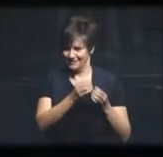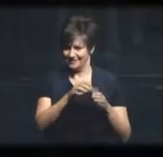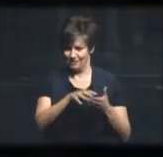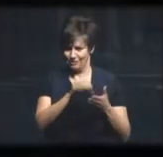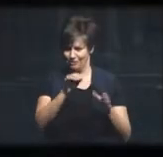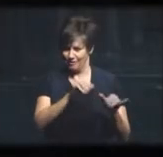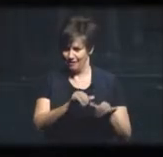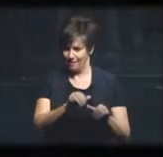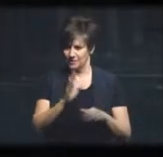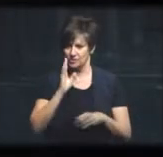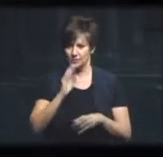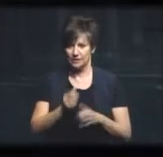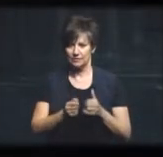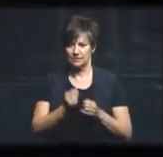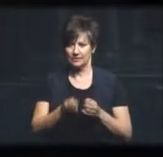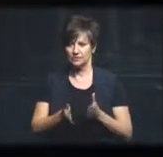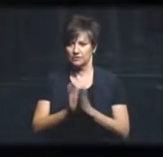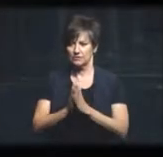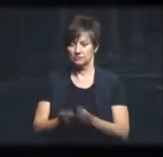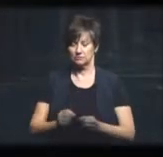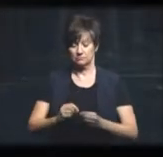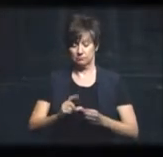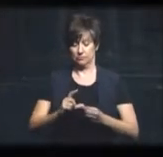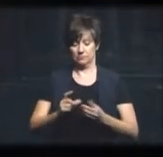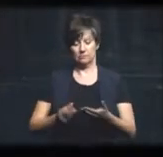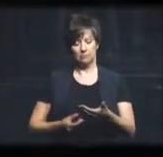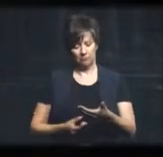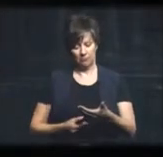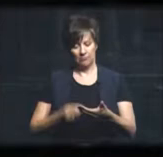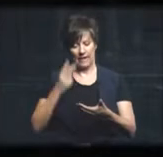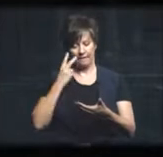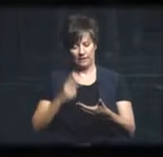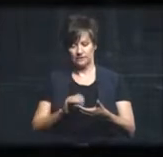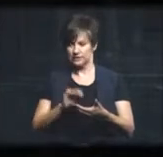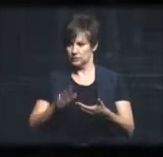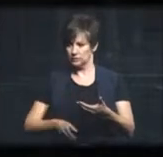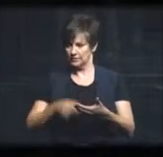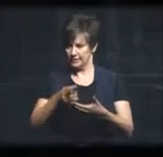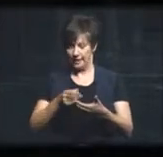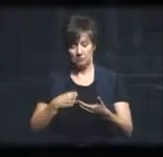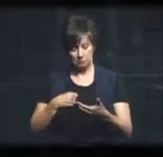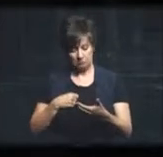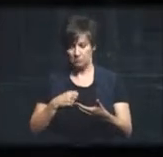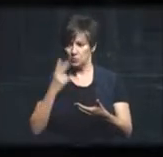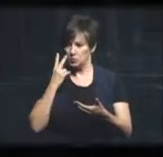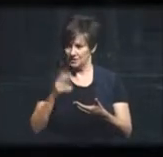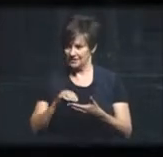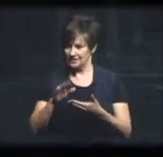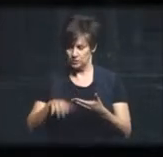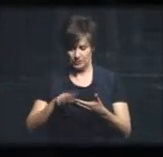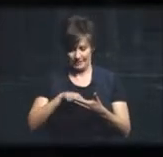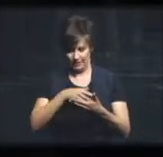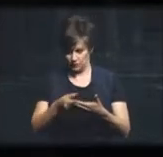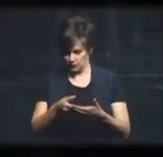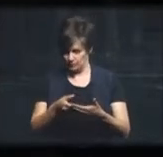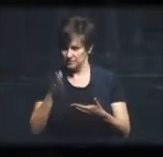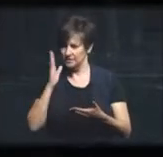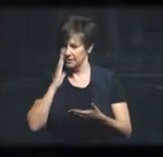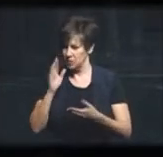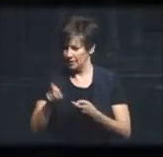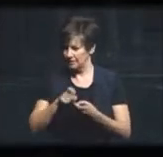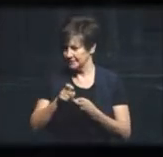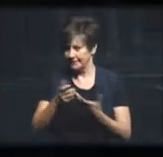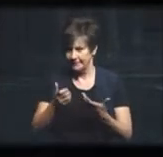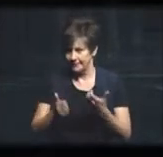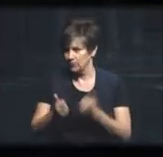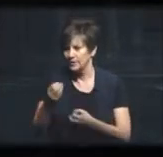Commons will get that request, and that tutor will see the student's name. We'll see the student's schedule so they know exactly, for example,